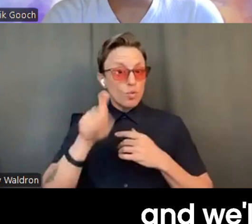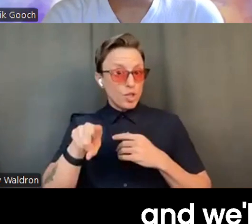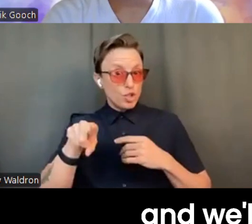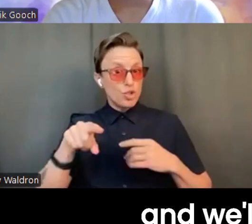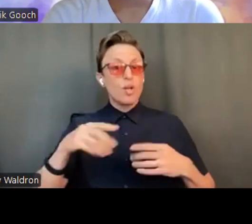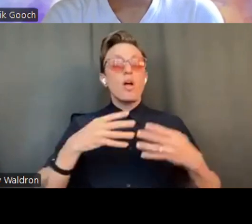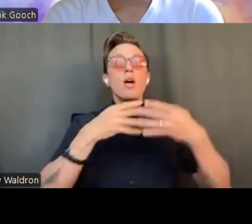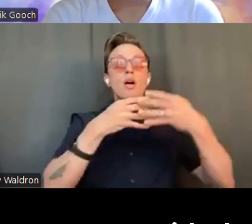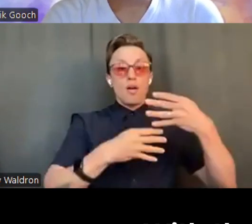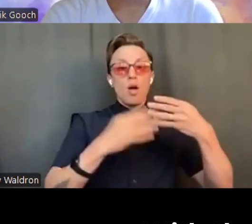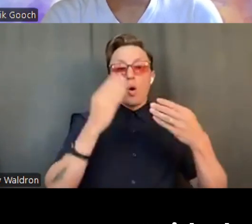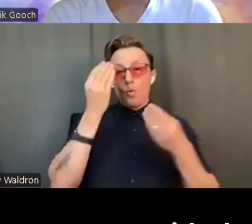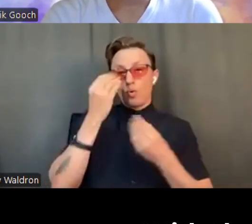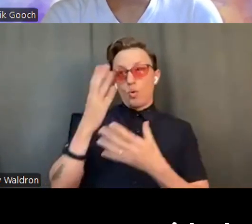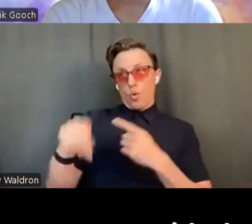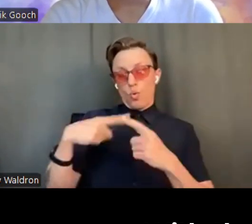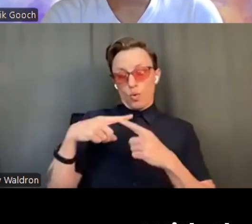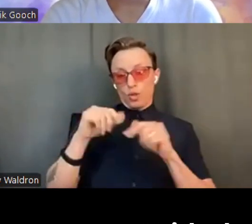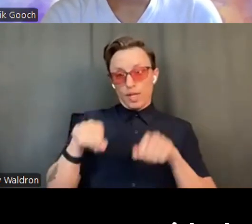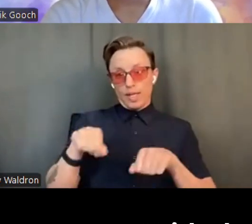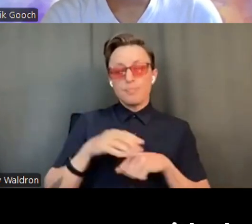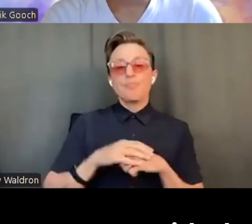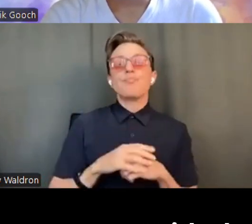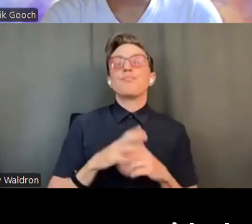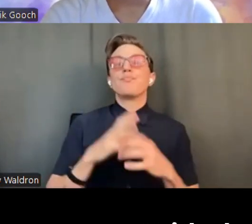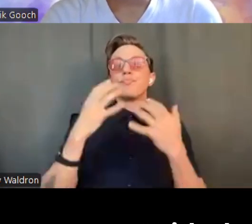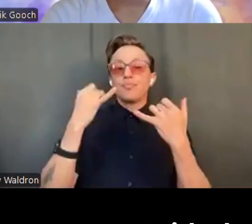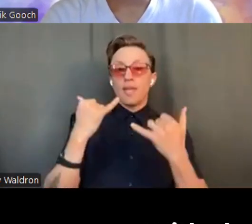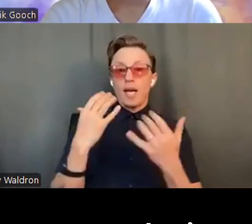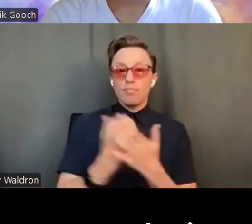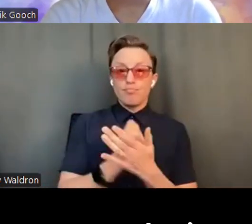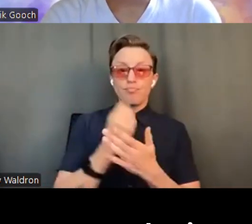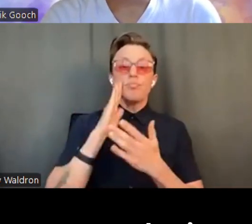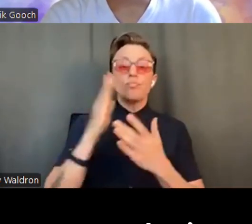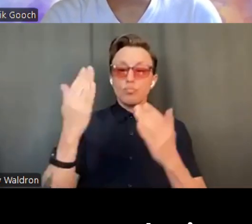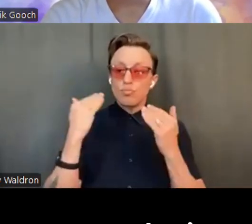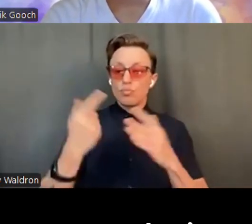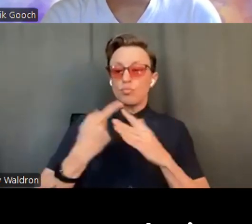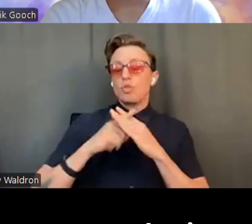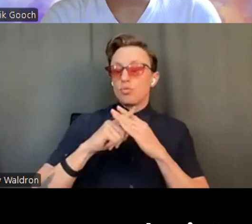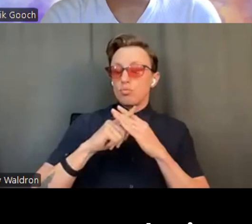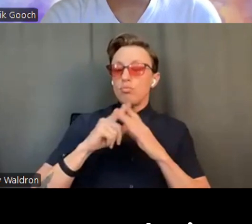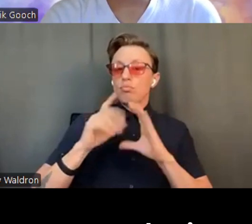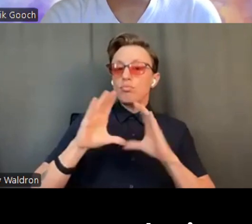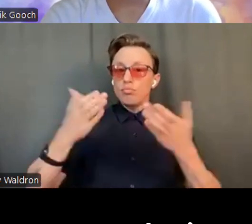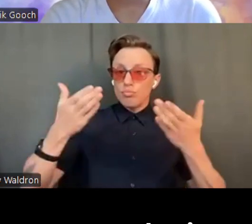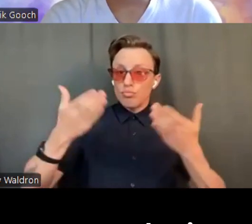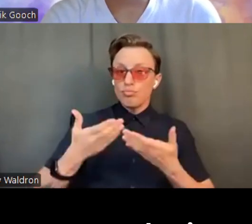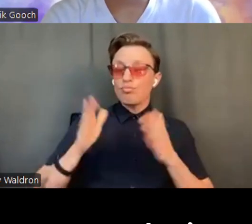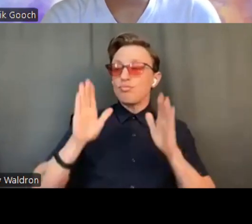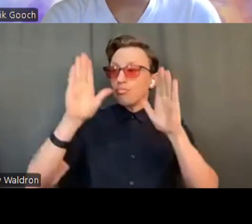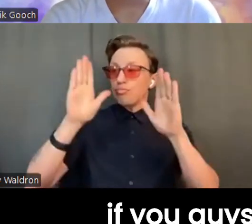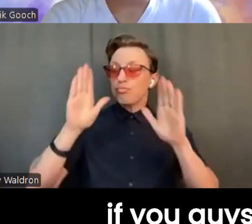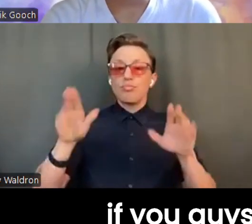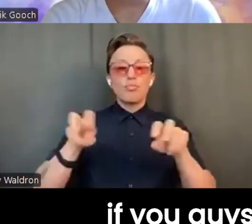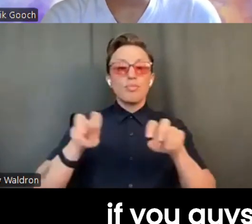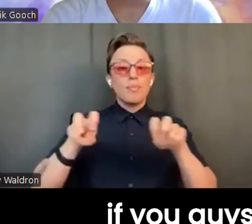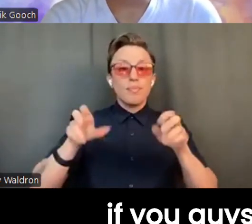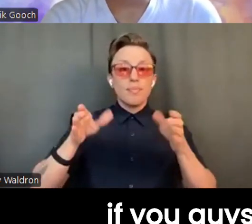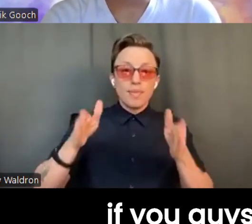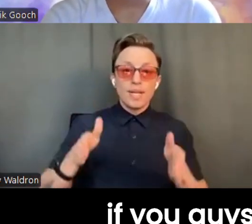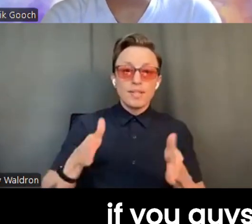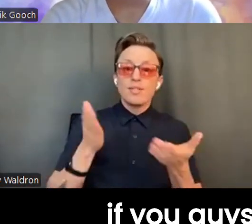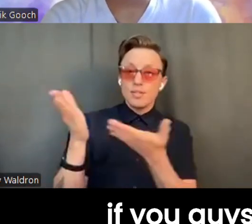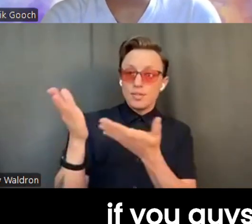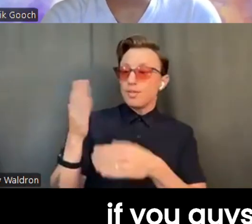is available. With that, I want to start and begin by introducing our great panelists. If you